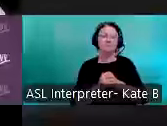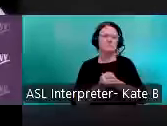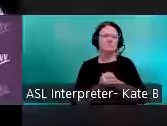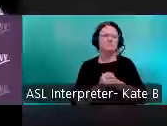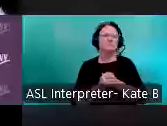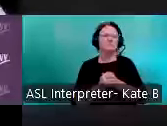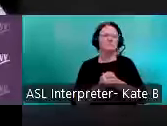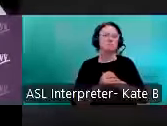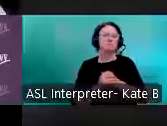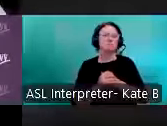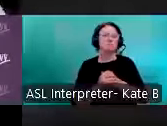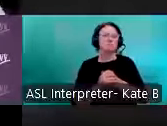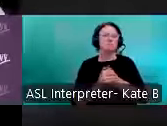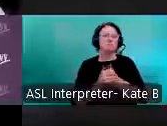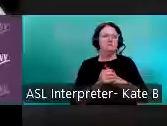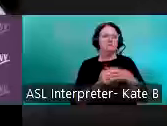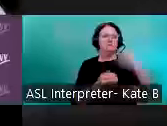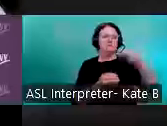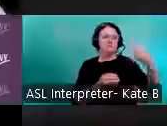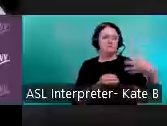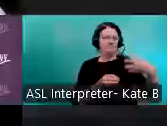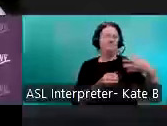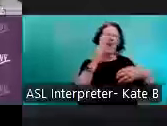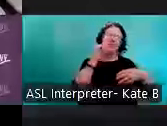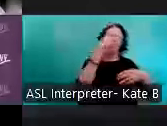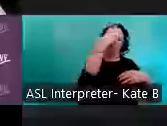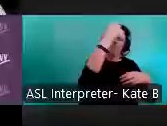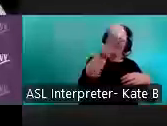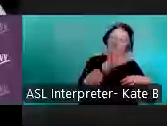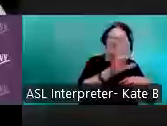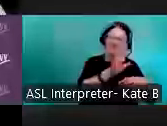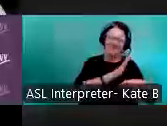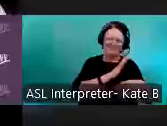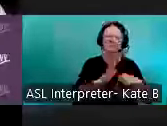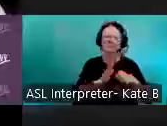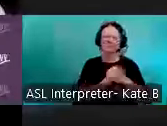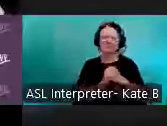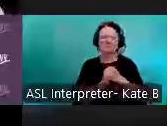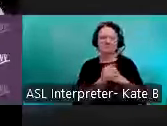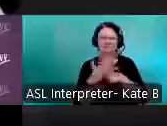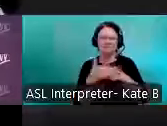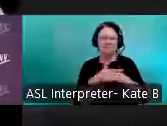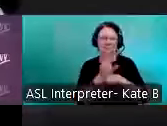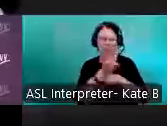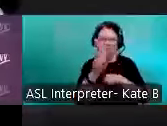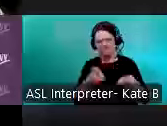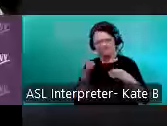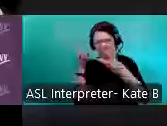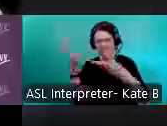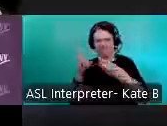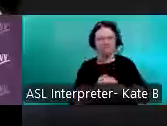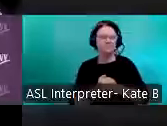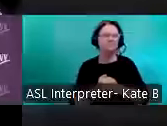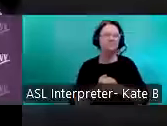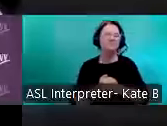numbers that you would never remember. So this will be available on our website. It's already on our